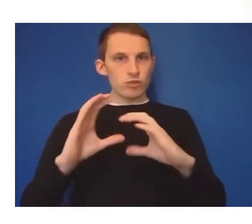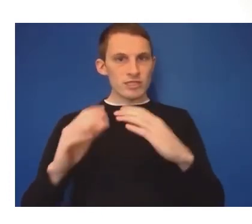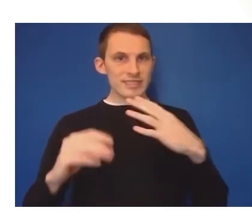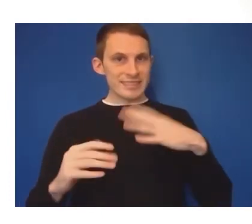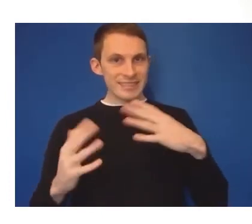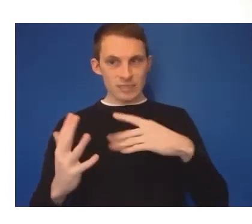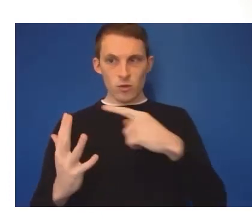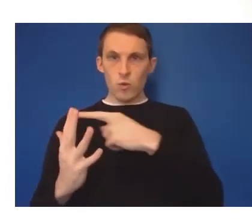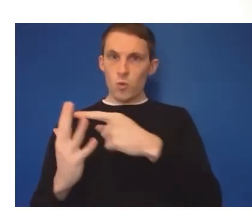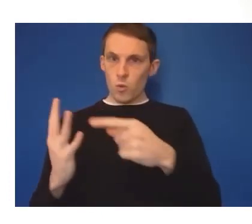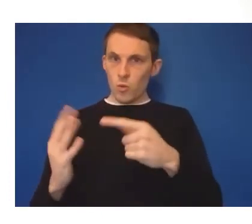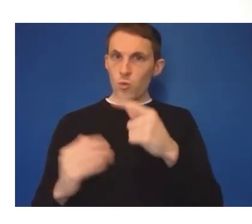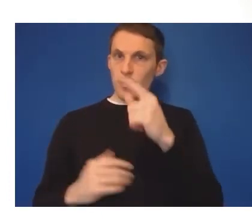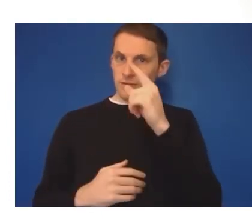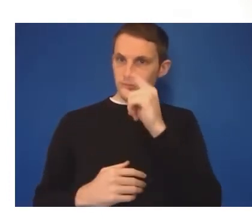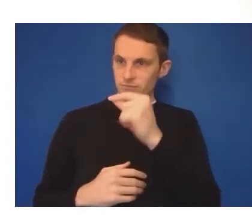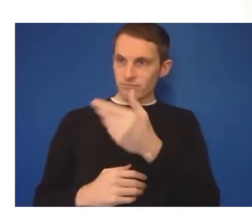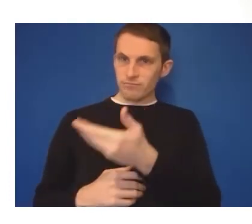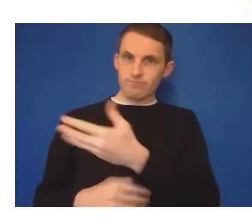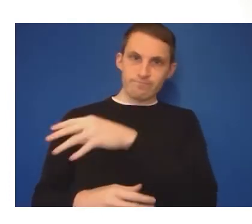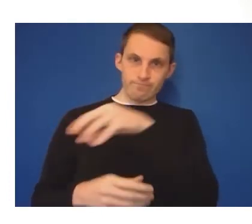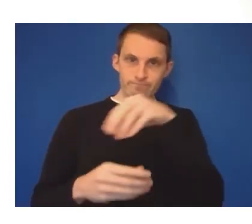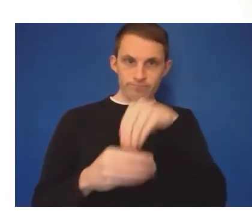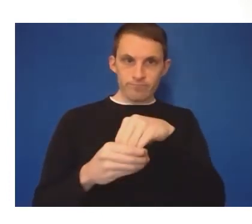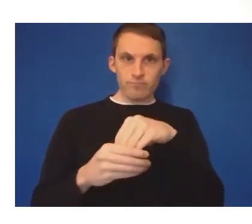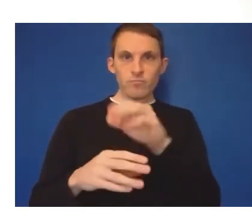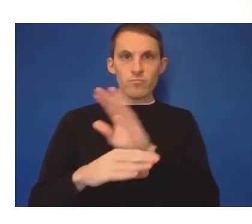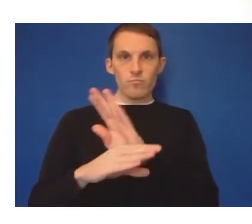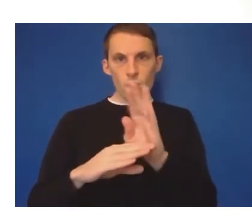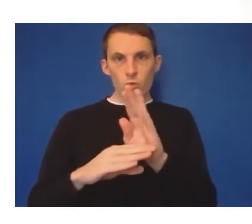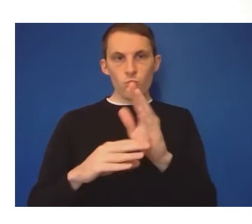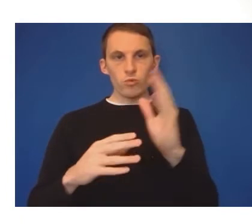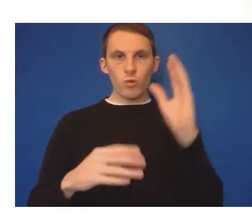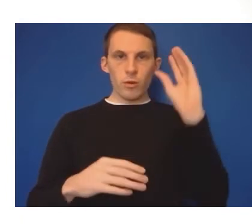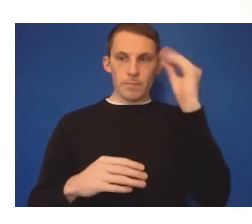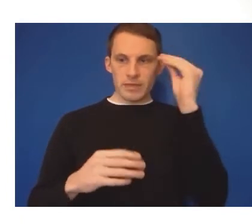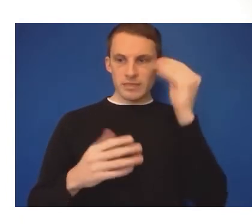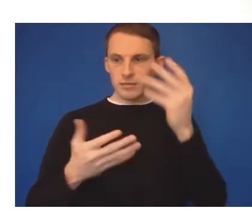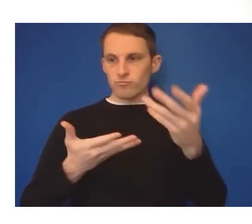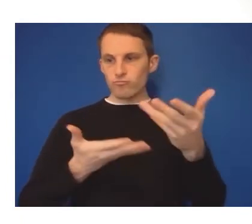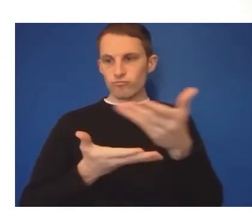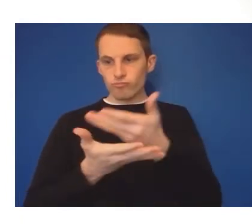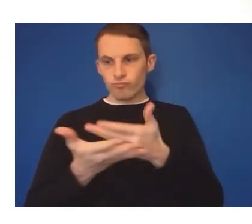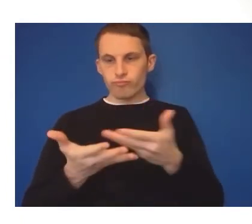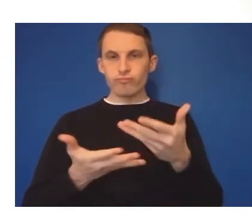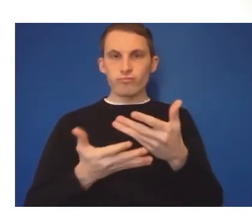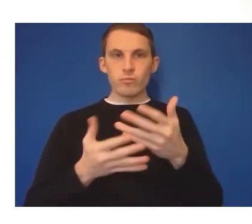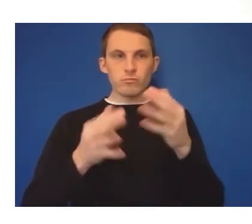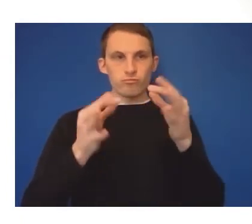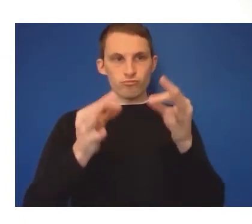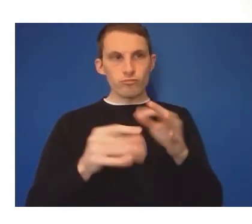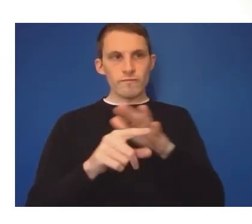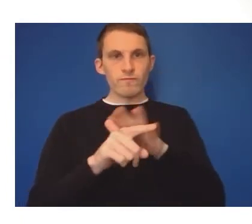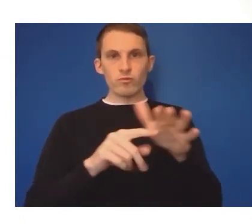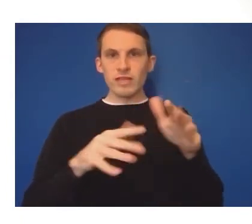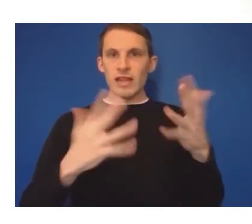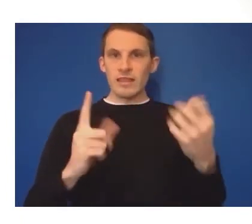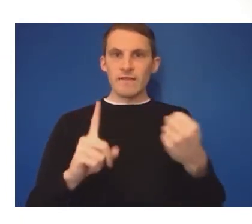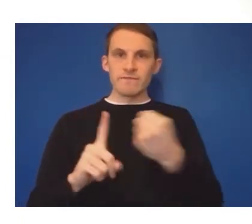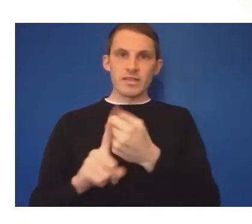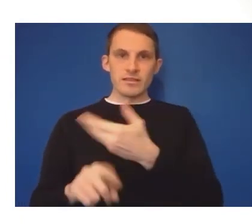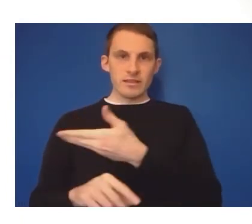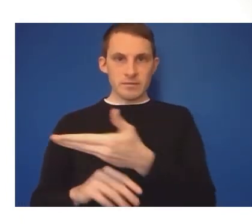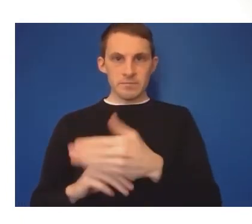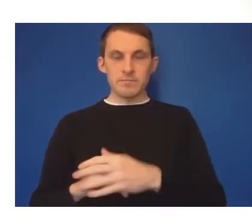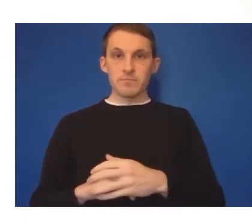on boards, committees, and other decision-making bodies that affect them. And so we had this sort of powerhouse of